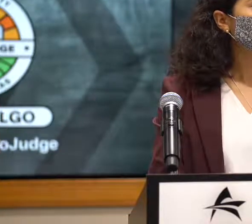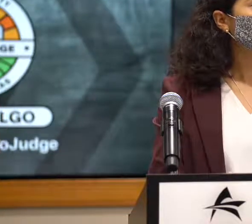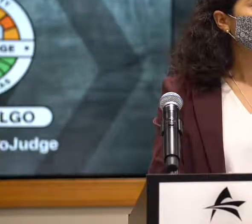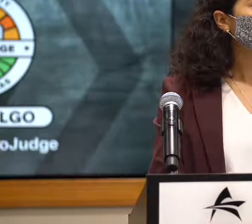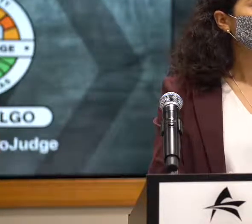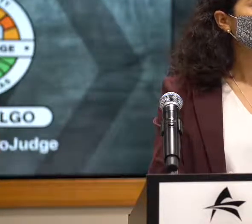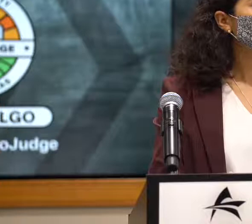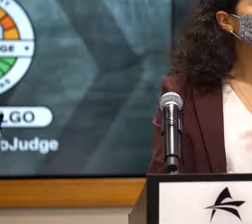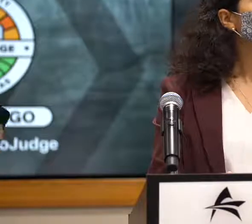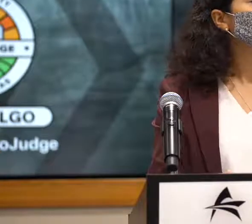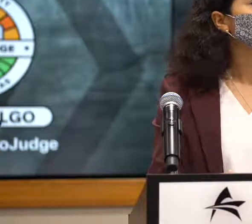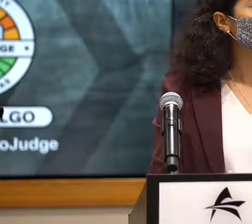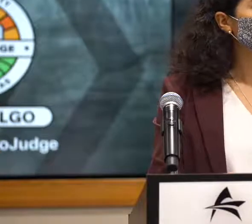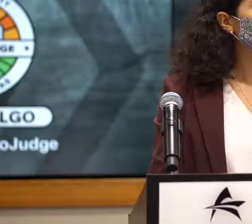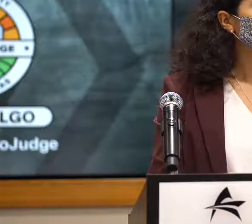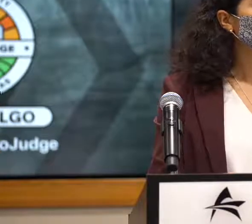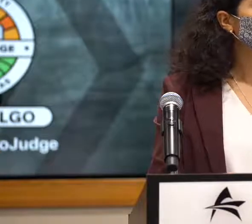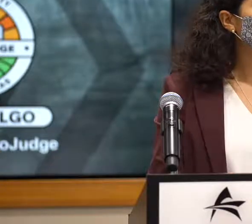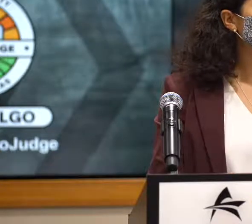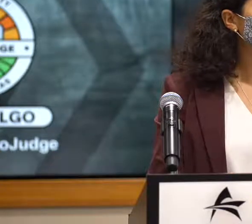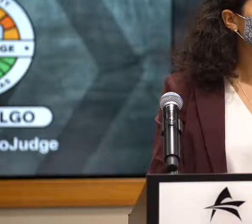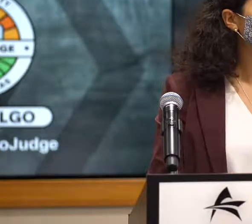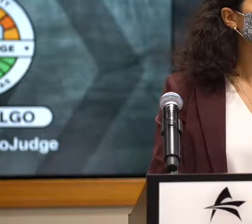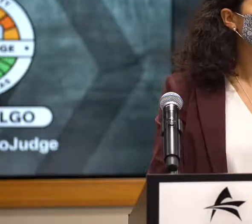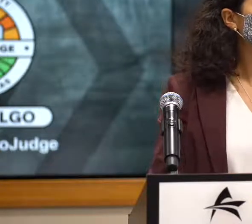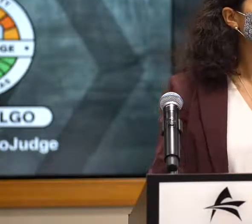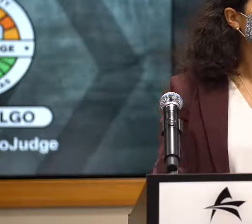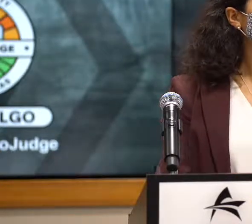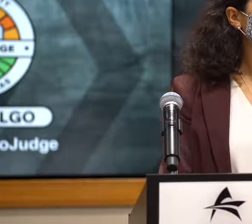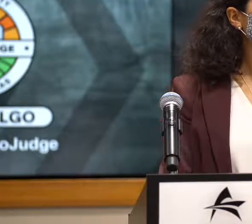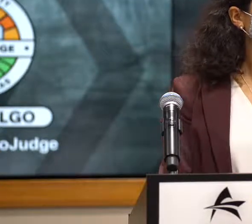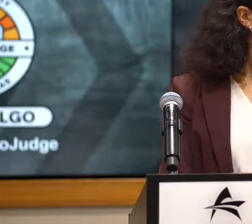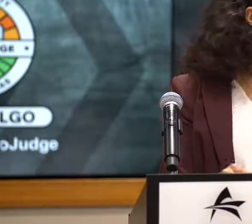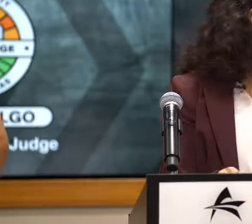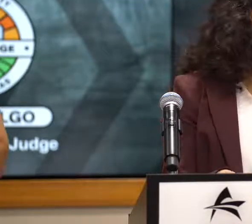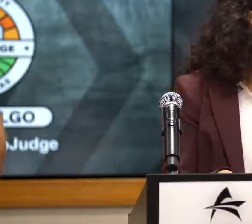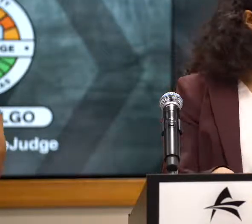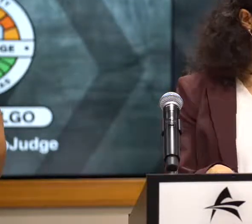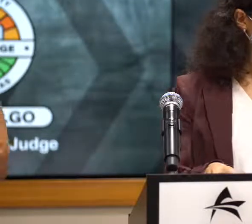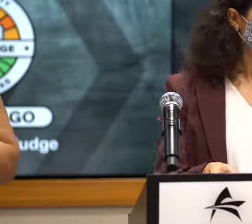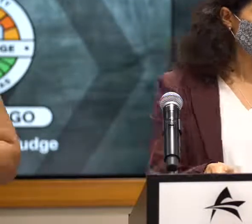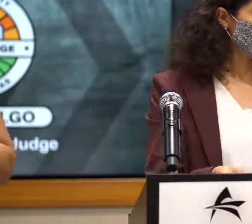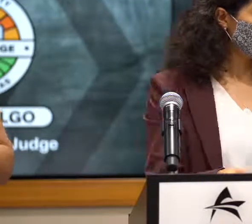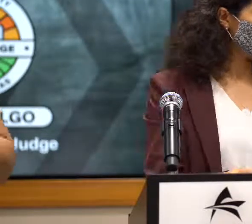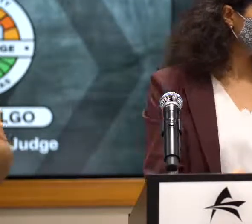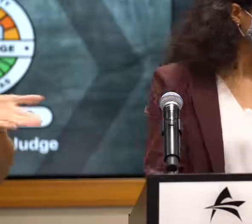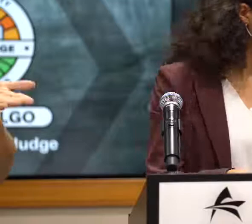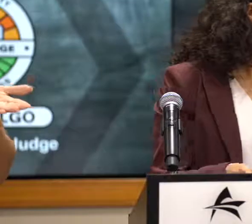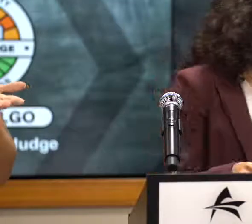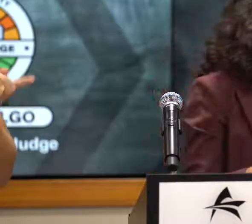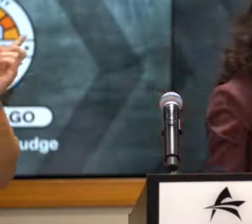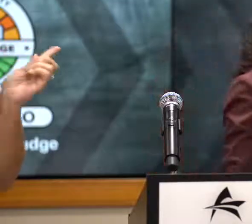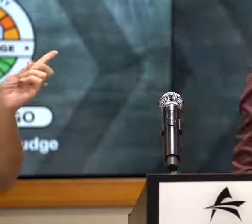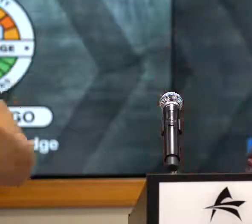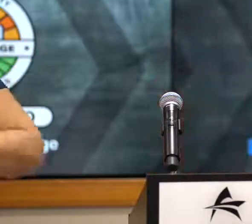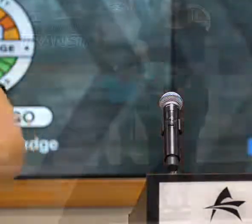go take any other step, go get vaccinated. We're also